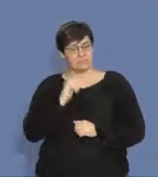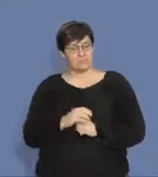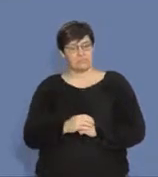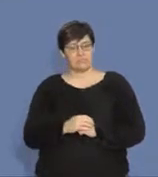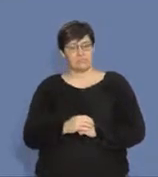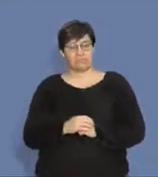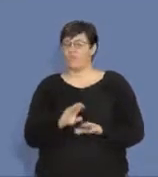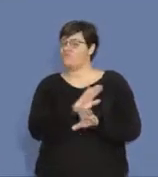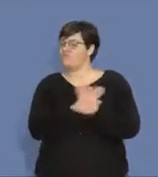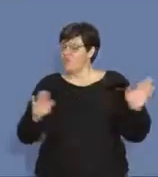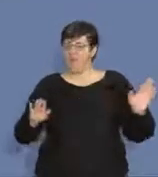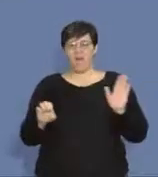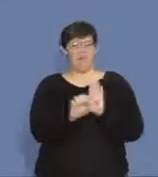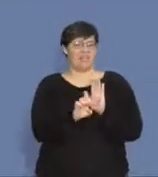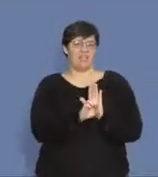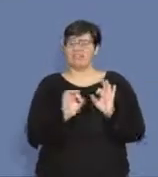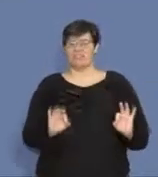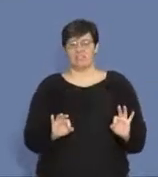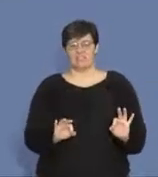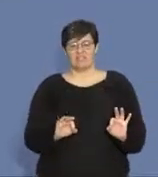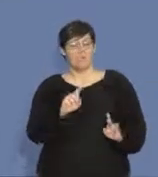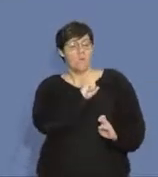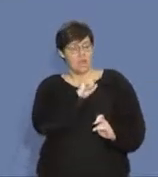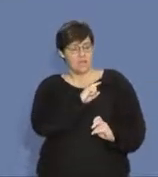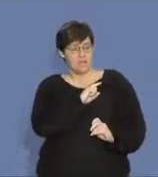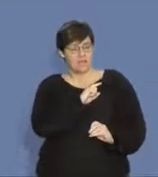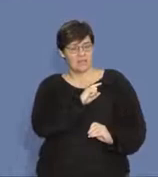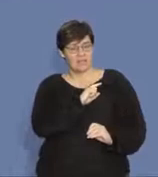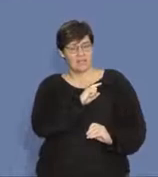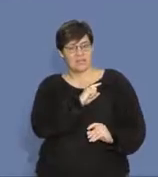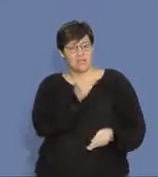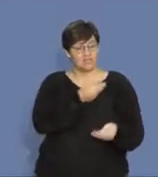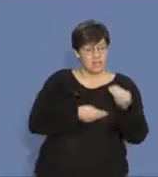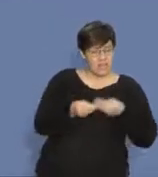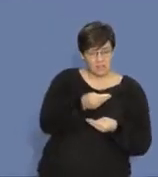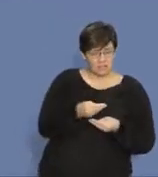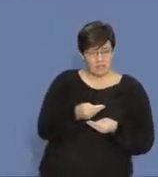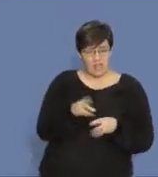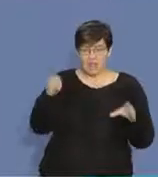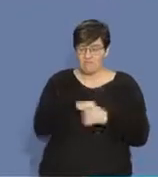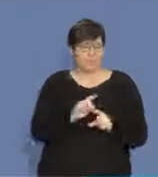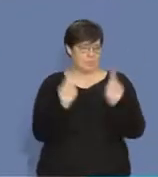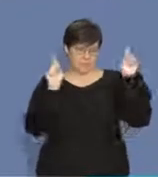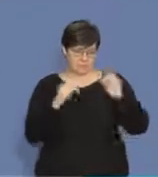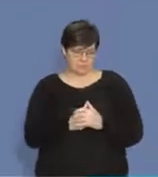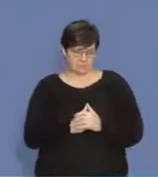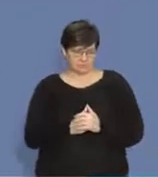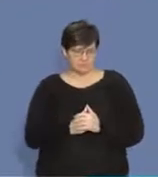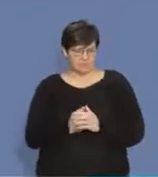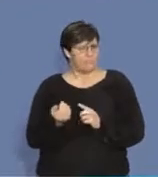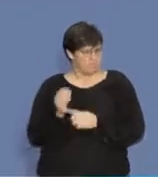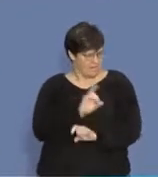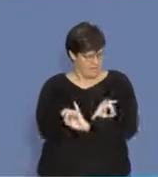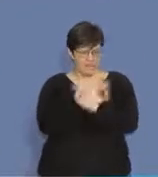it is unethical to engage in such transactions. Why? Clearly, what is evident